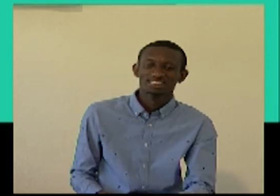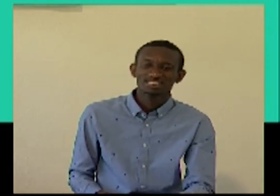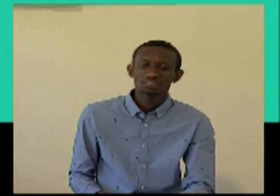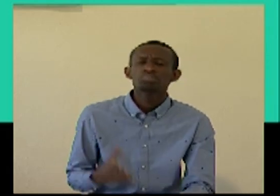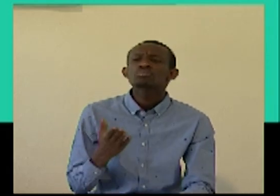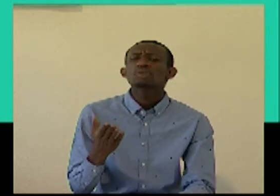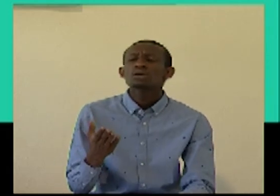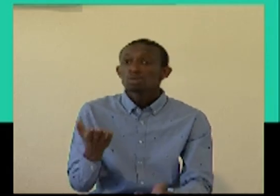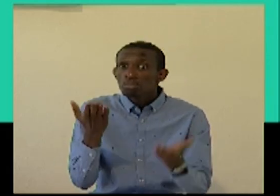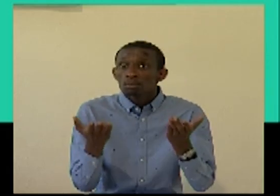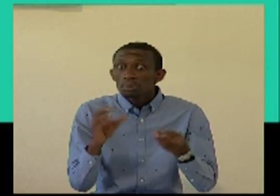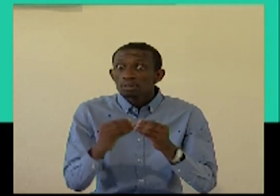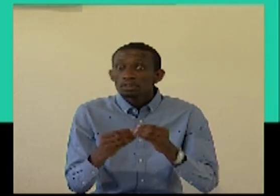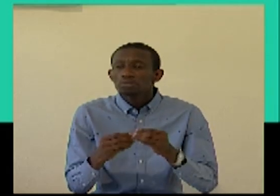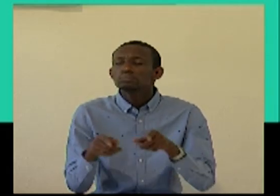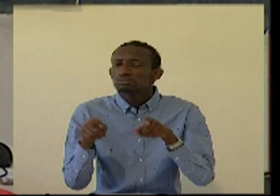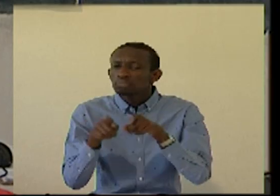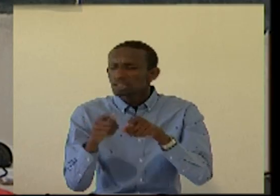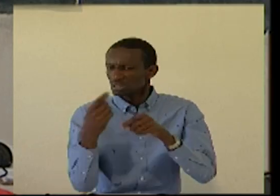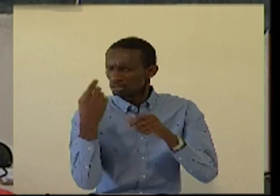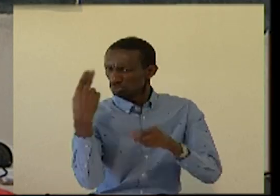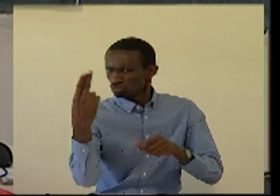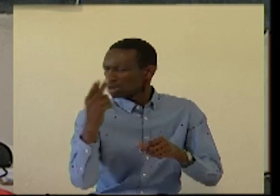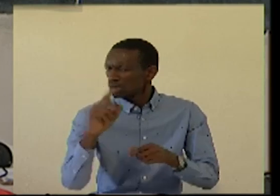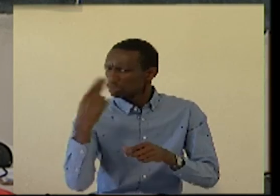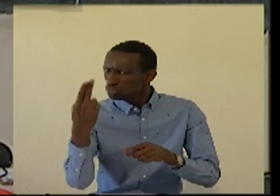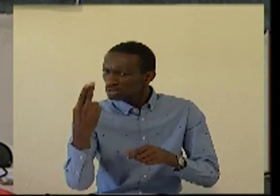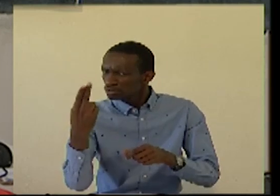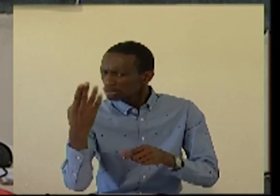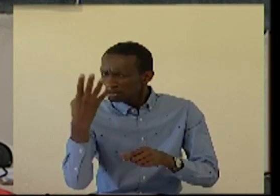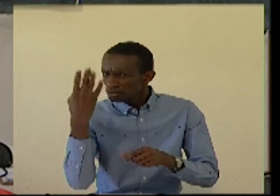is 56. So 56 grams